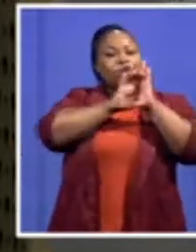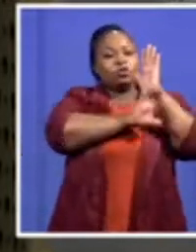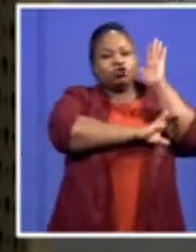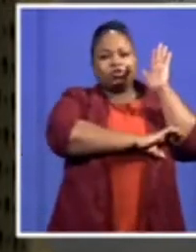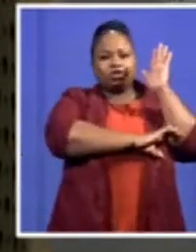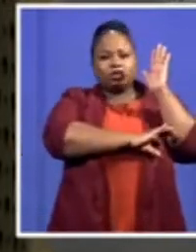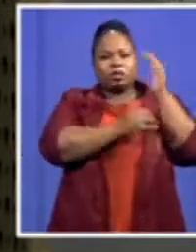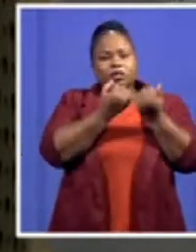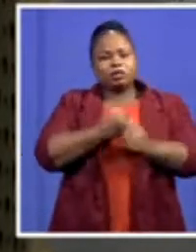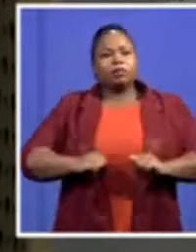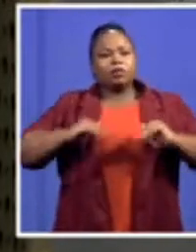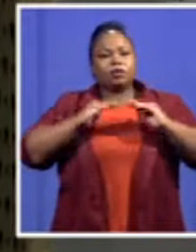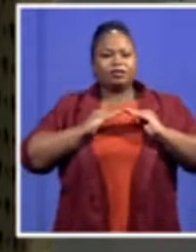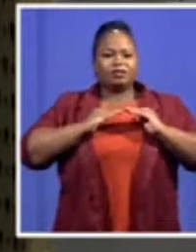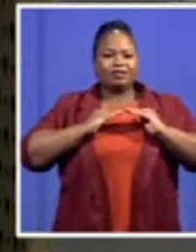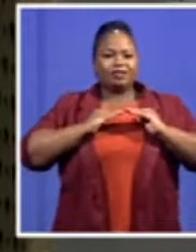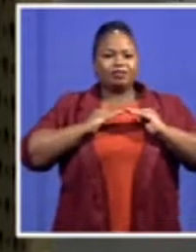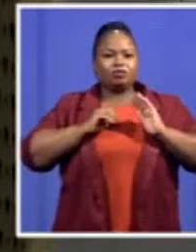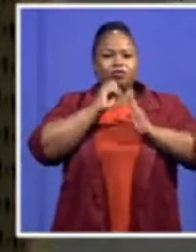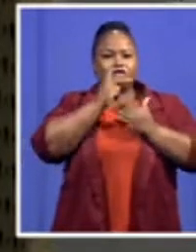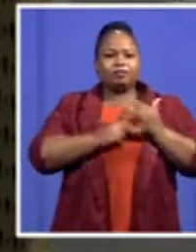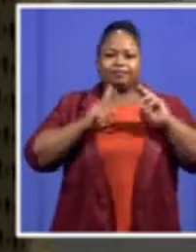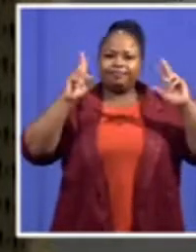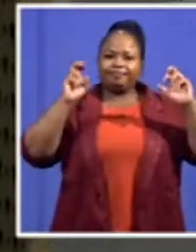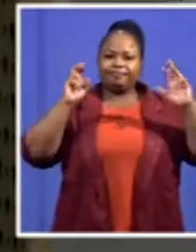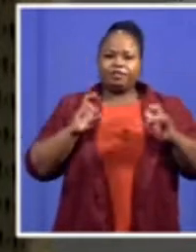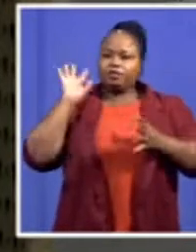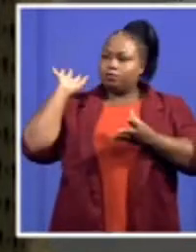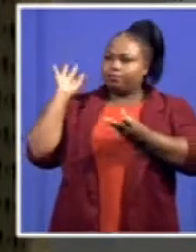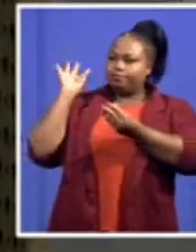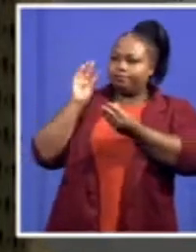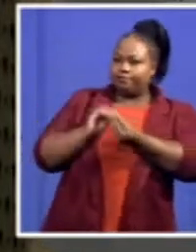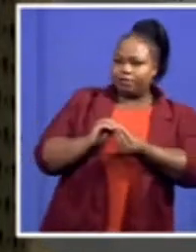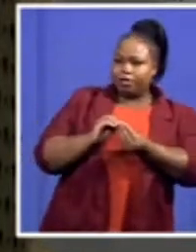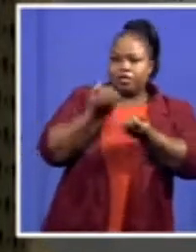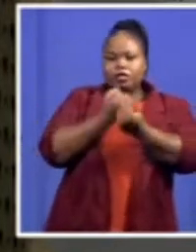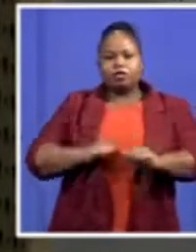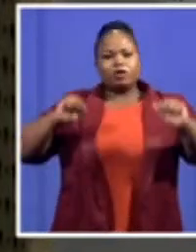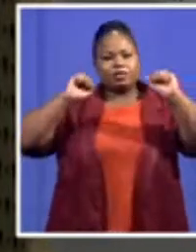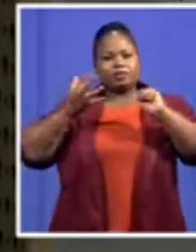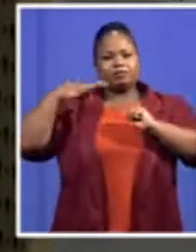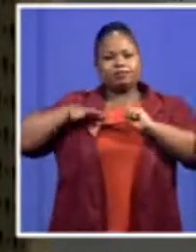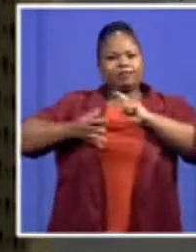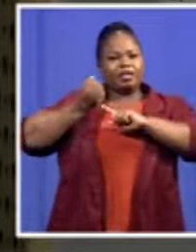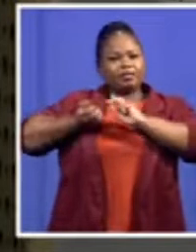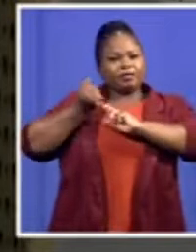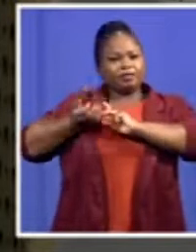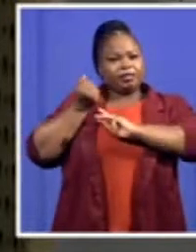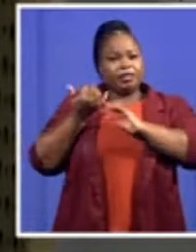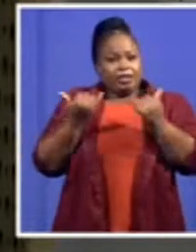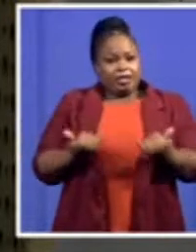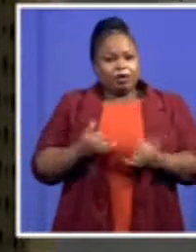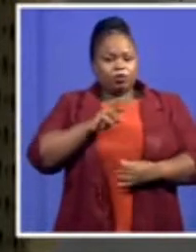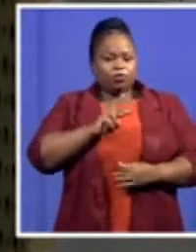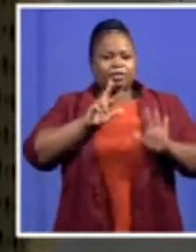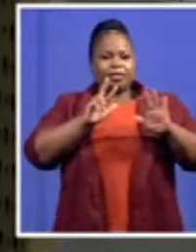the theme Consolidating Our Democratic Gains. As we mark 28 years since the dawn